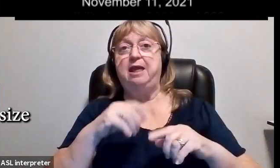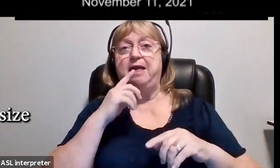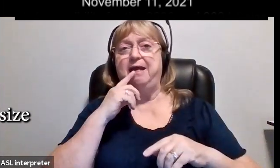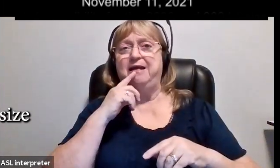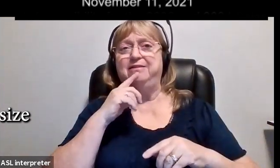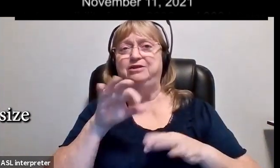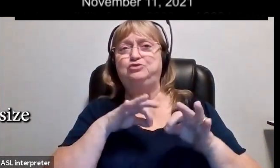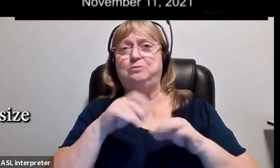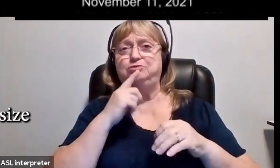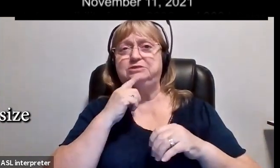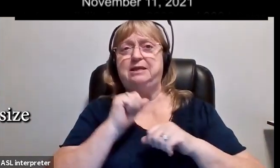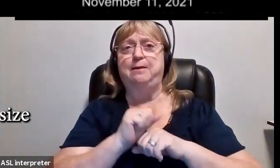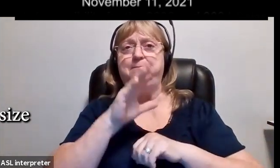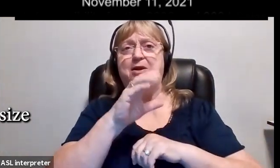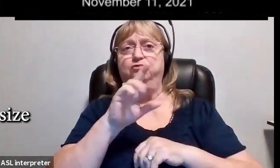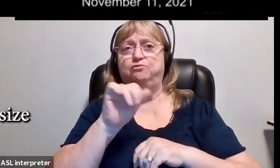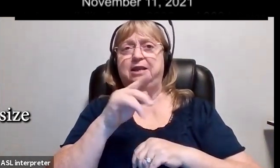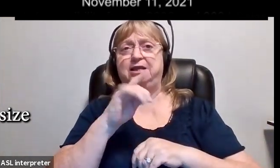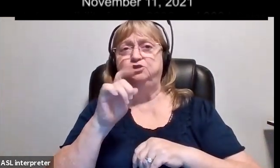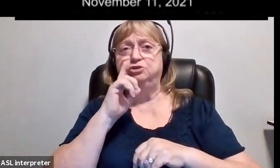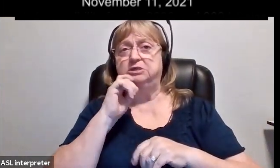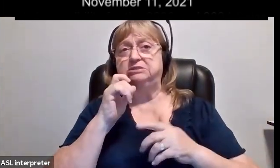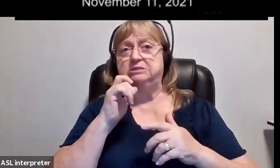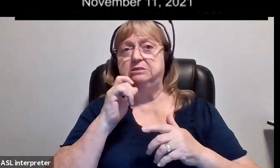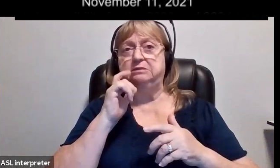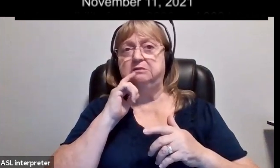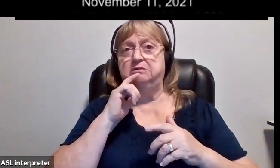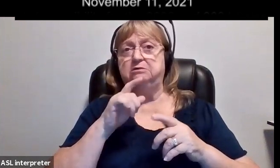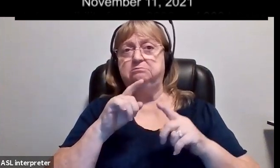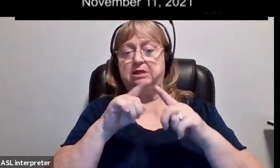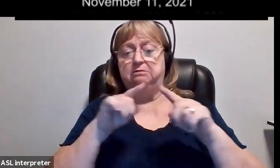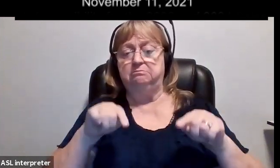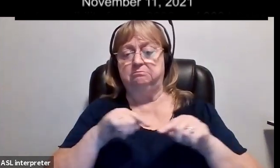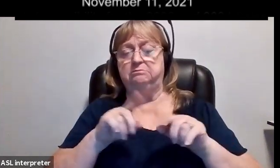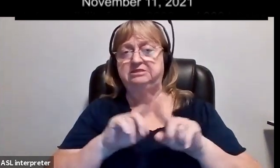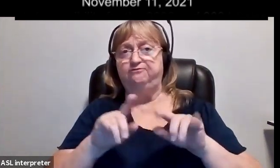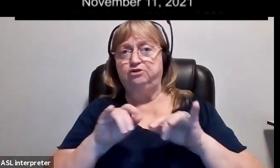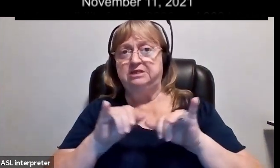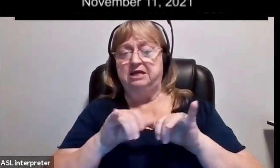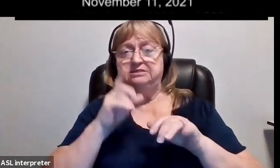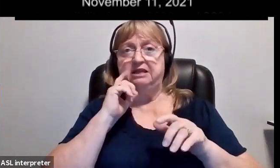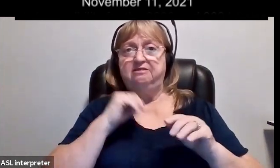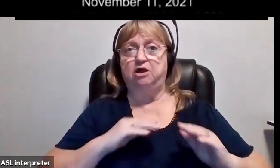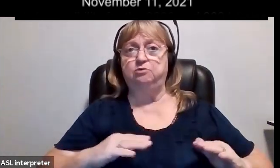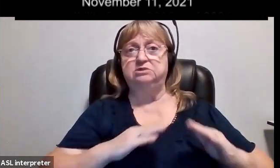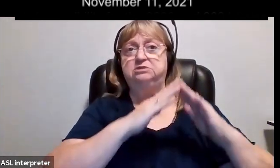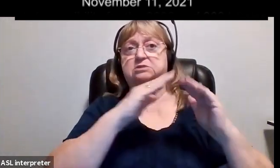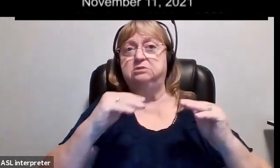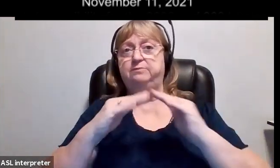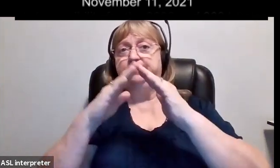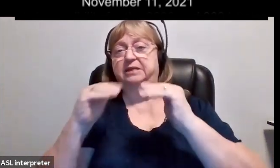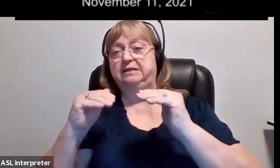because the triangles were different size and it thought it was a peak. So I had to go in and change